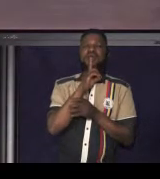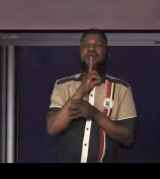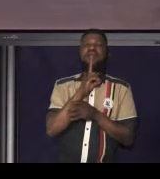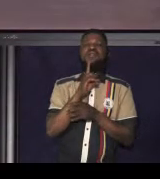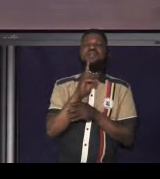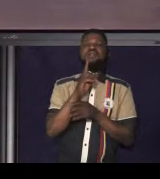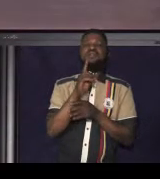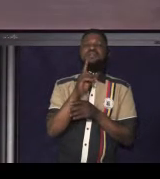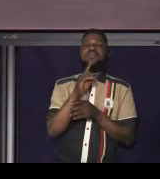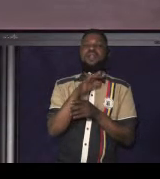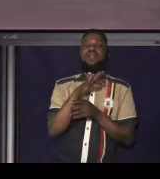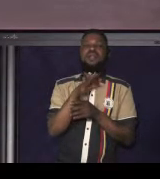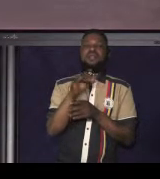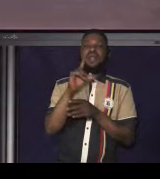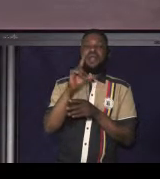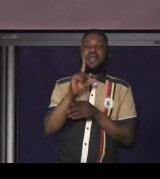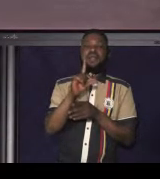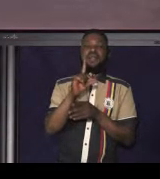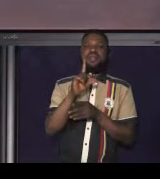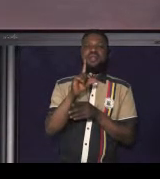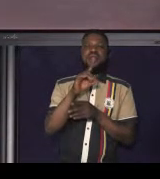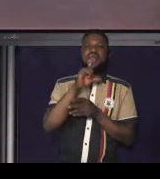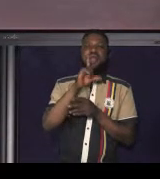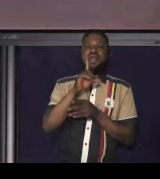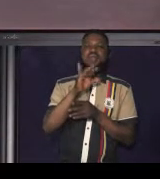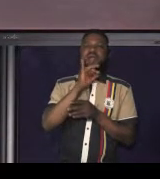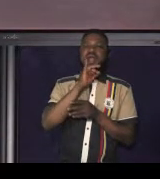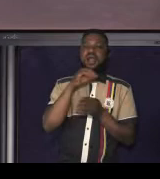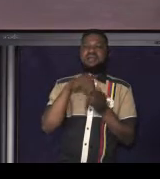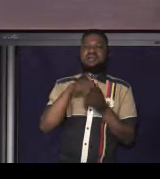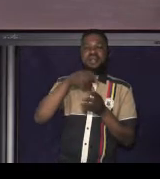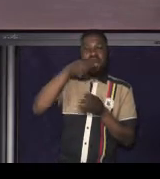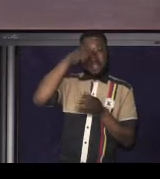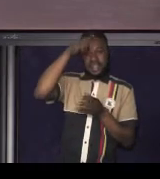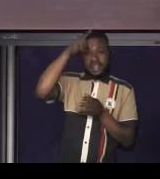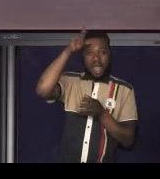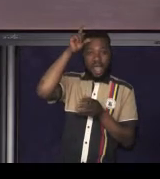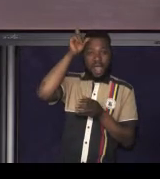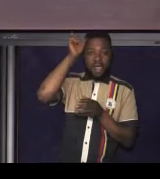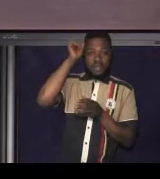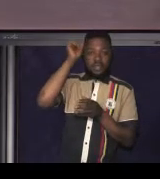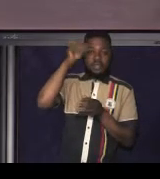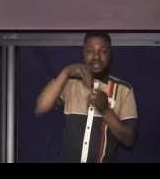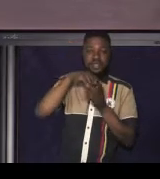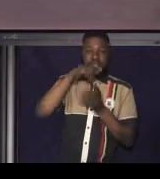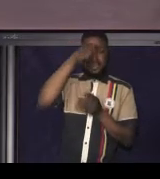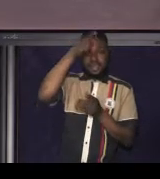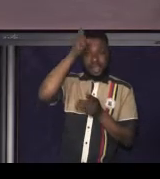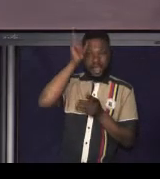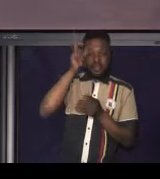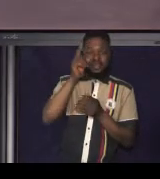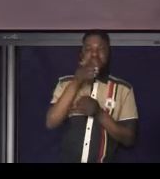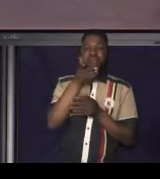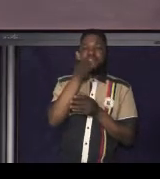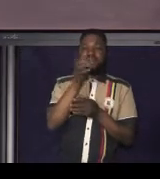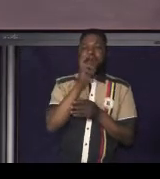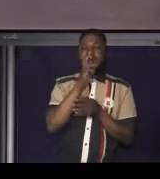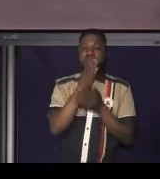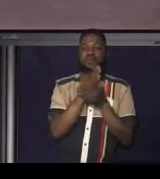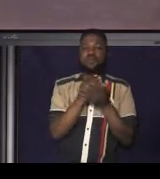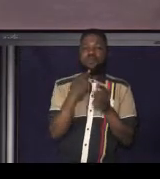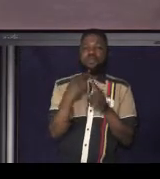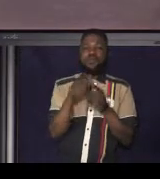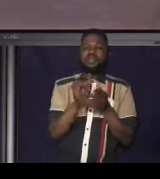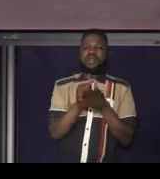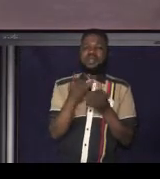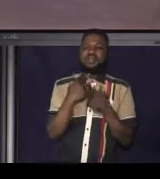What about the letter L? L as in lion. Yes, L as in lion. There are some words